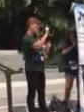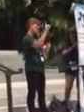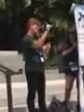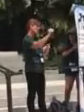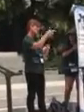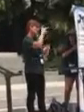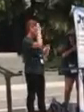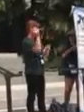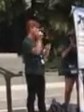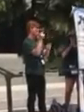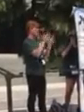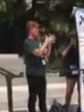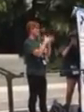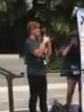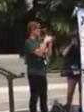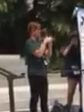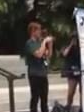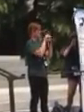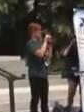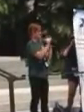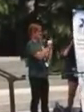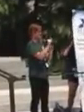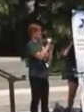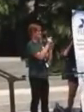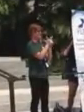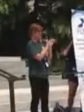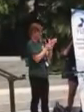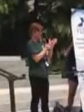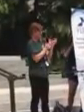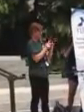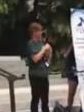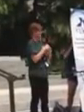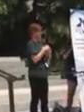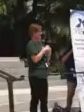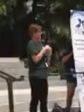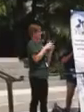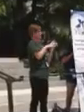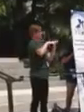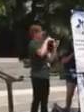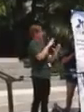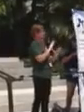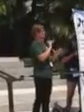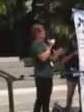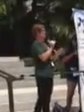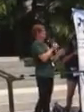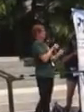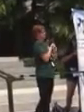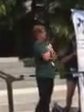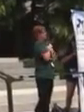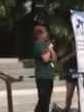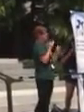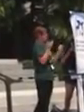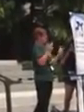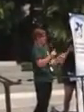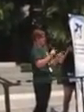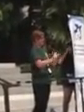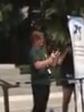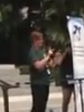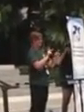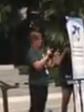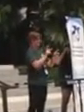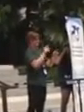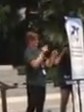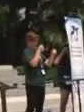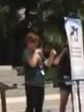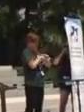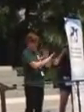because it's the Americans with Disabilities Act. Students seem to love it when we come in the classroom and